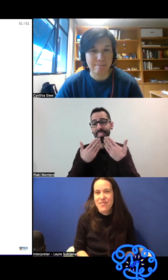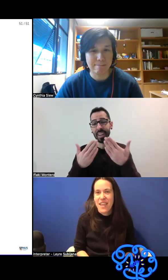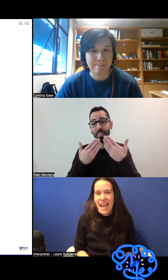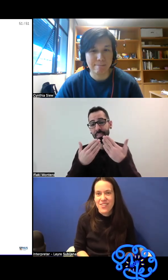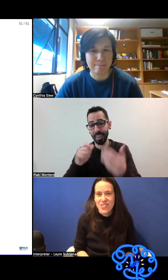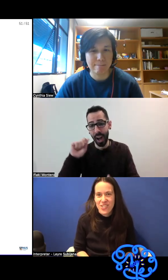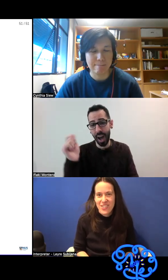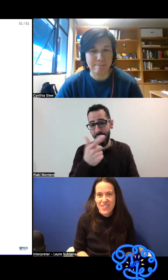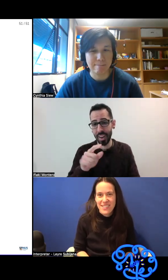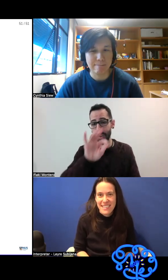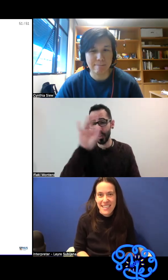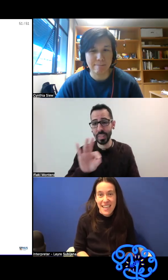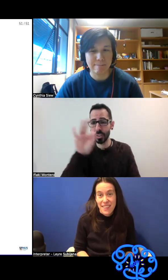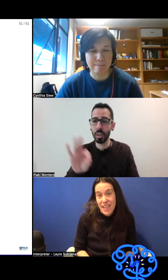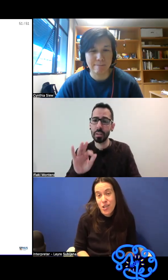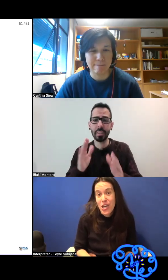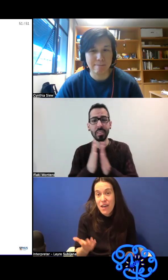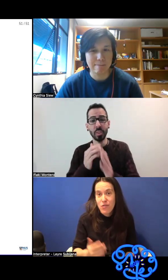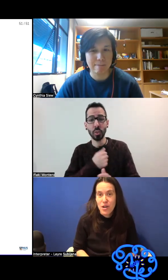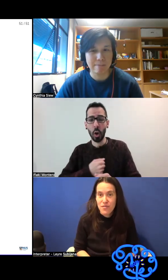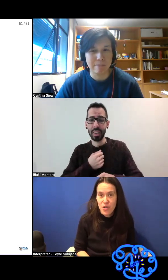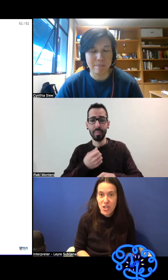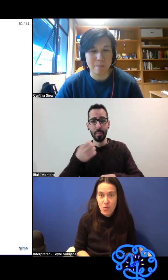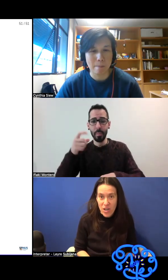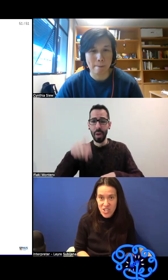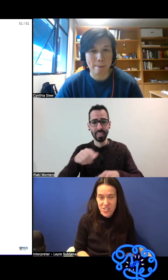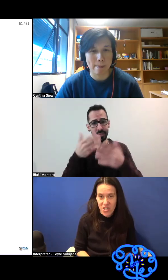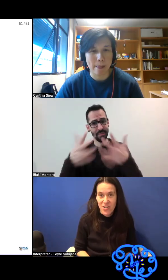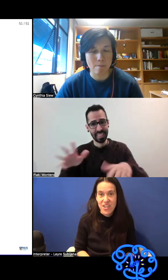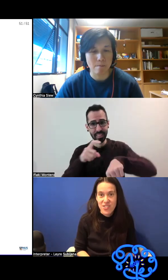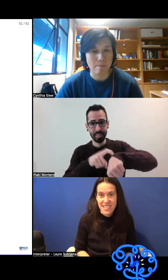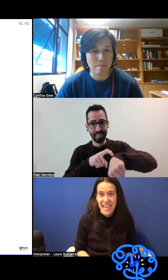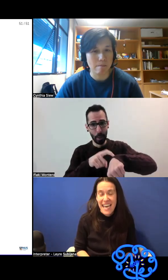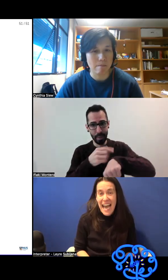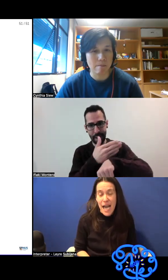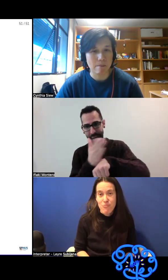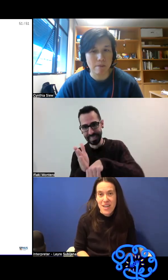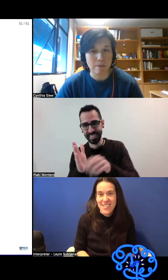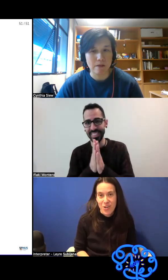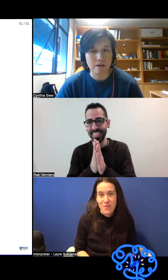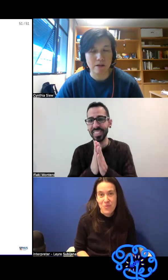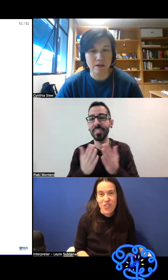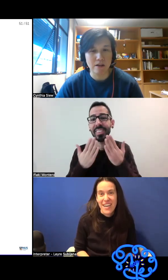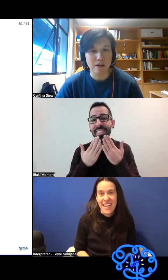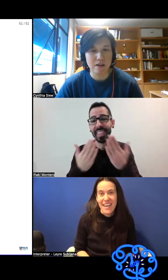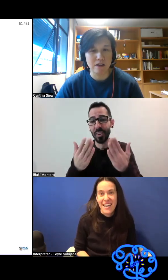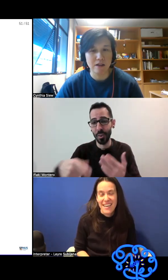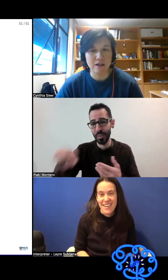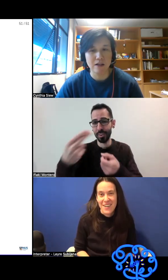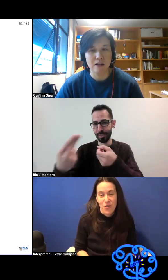Thank you for that answer, Cynthia. Thank you, everyone, for your questions and your interest. I'm really sorry, but we're